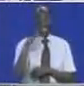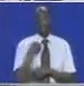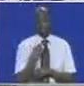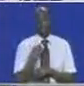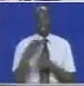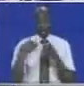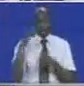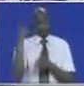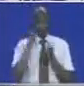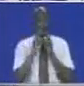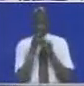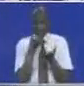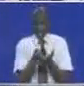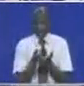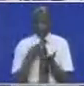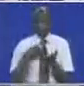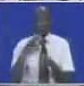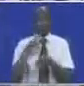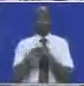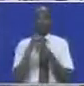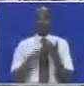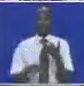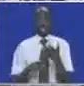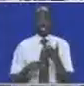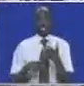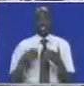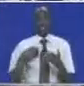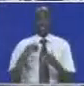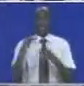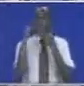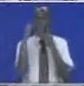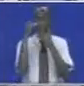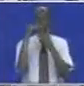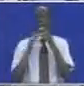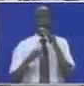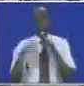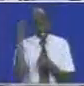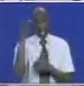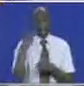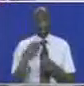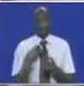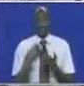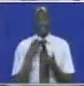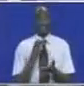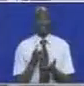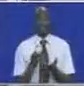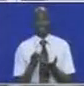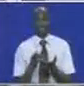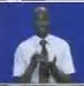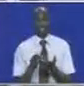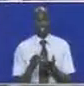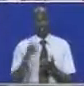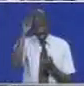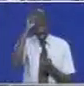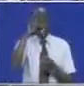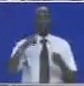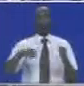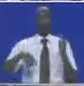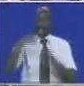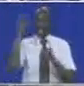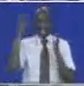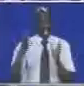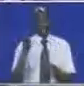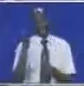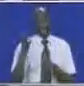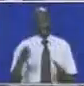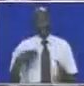the results came, and I had maximum scores, and I became a little, you know, a village hero.